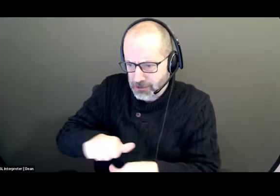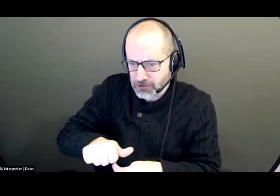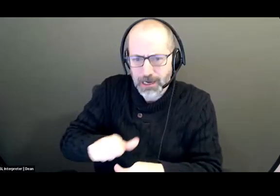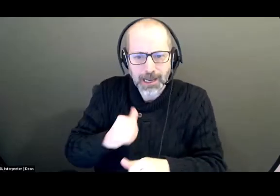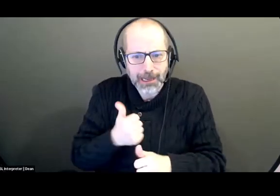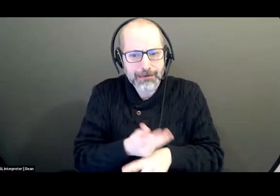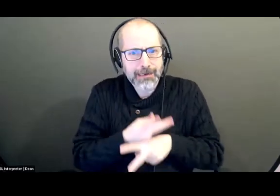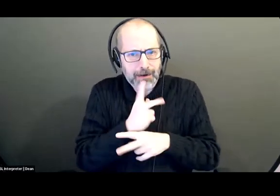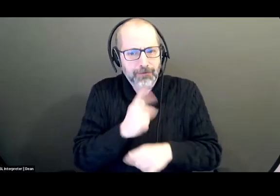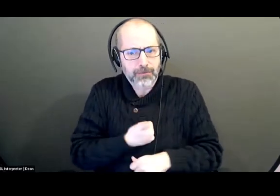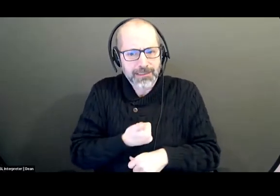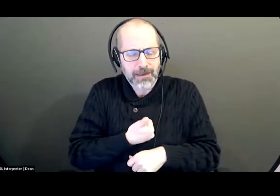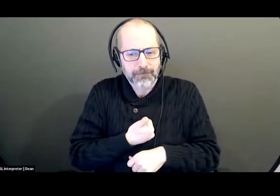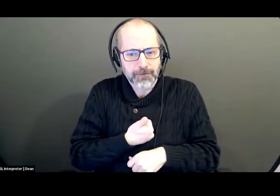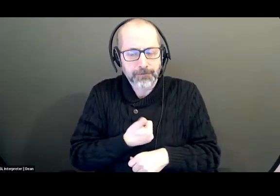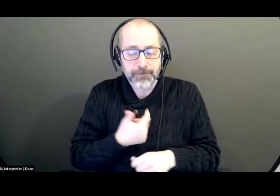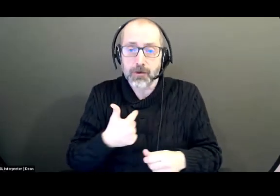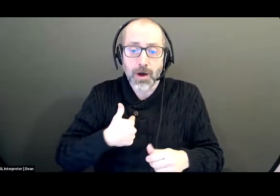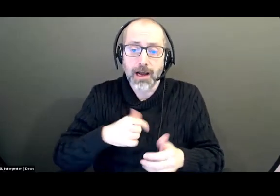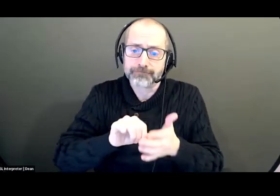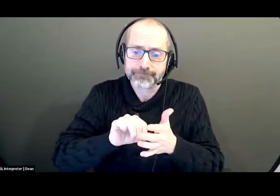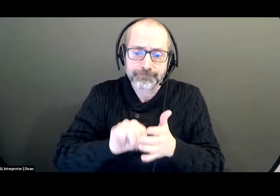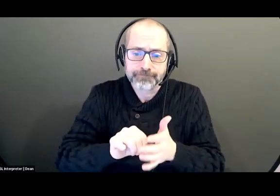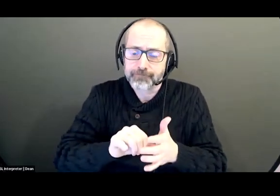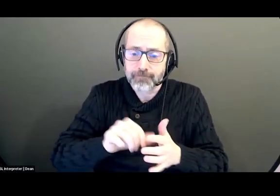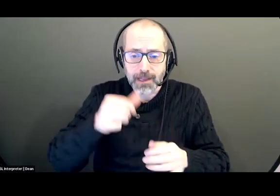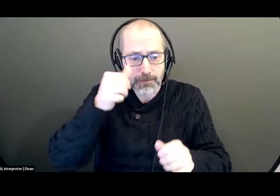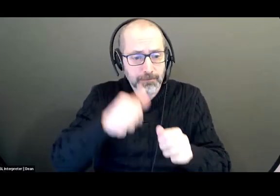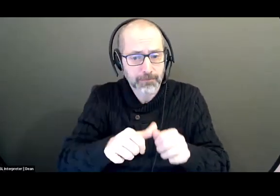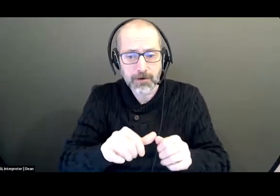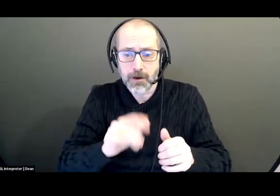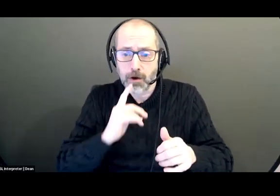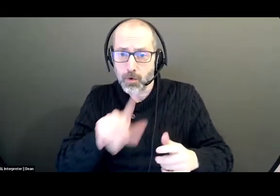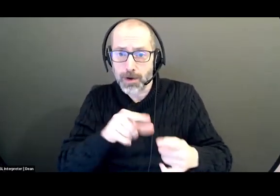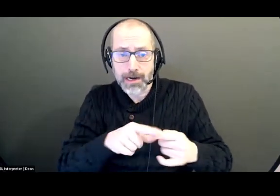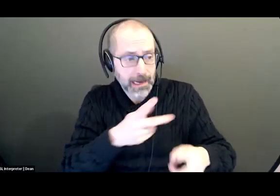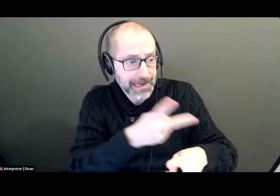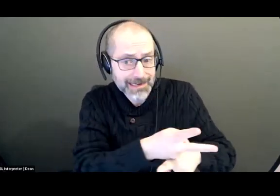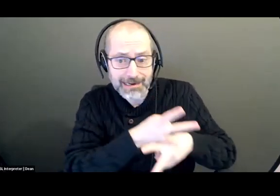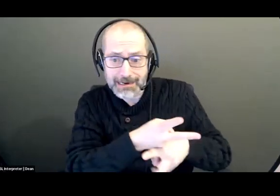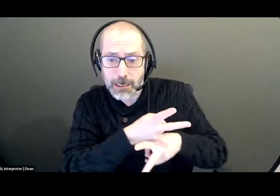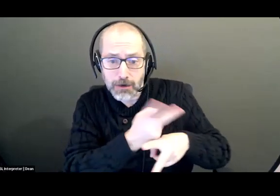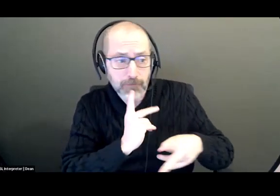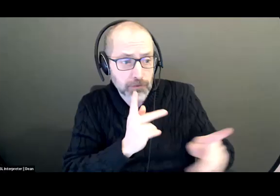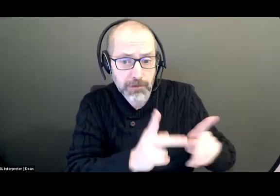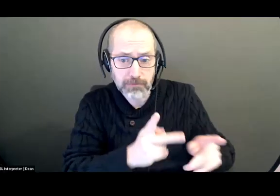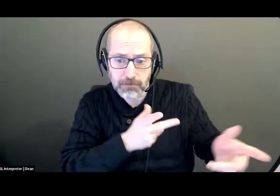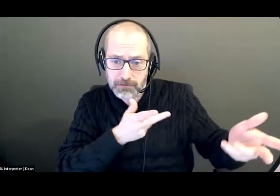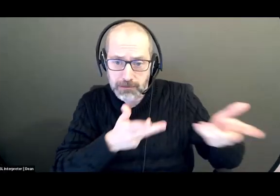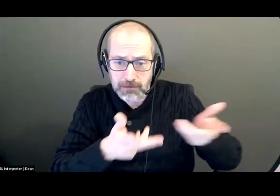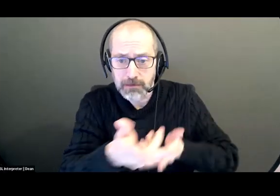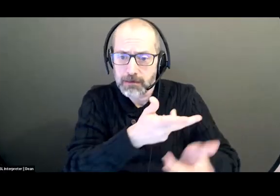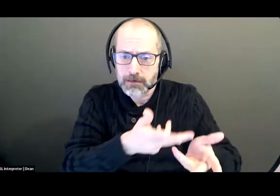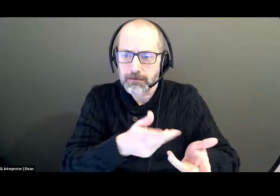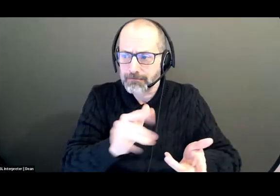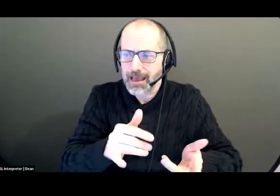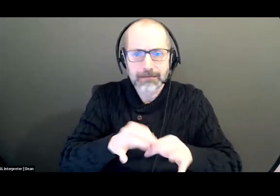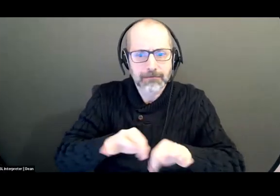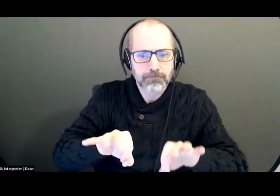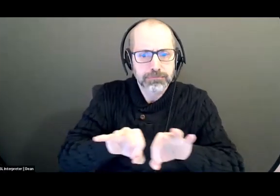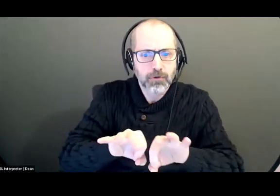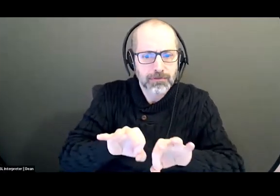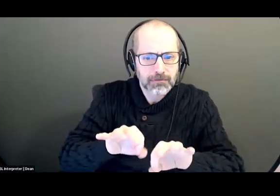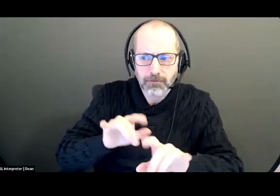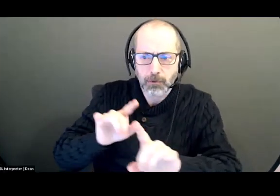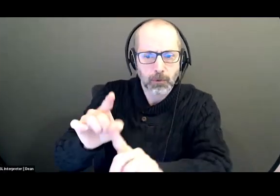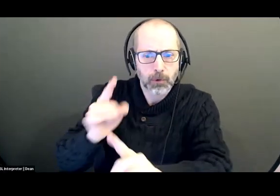teams, with our team members, and with ourselves. And I think that for me, this is probably the biggest reminder when we're caring